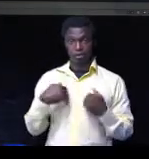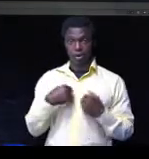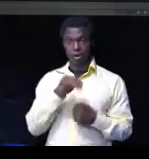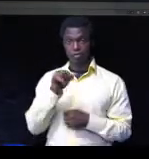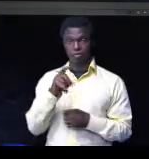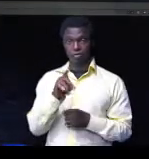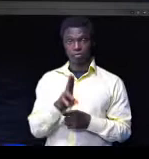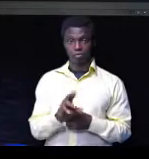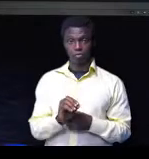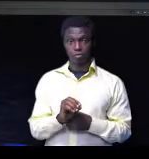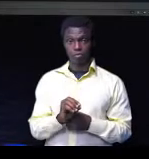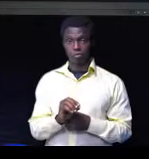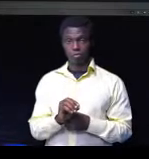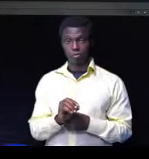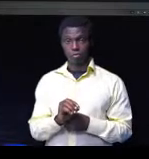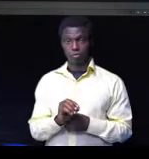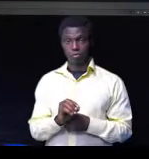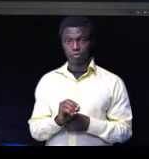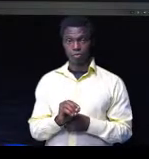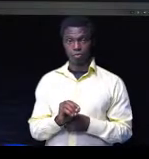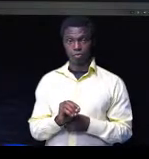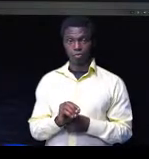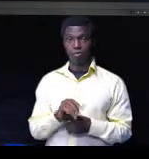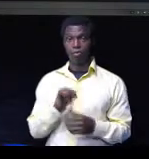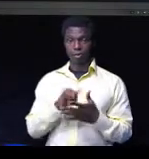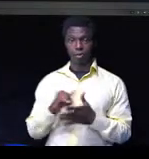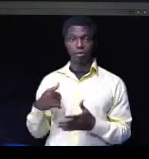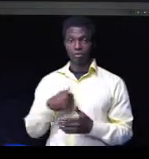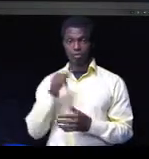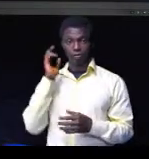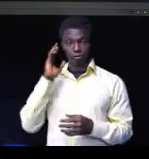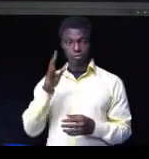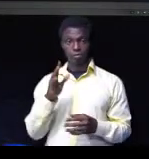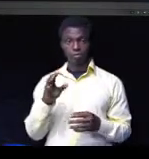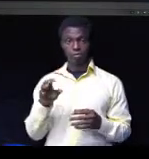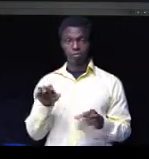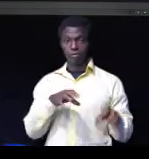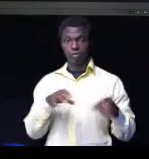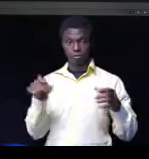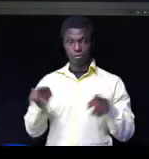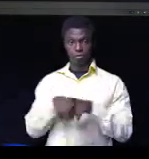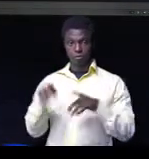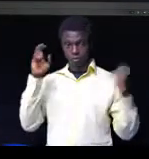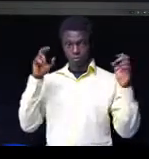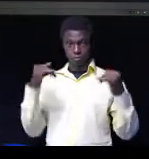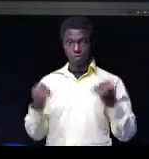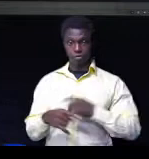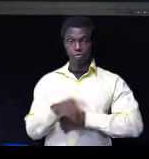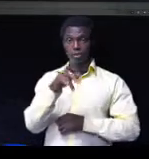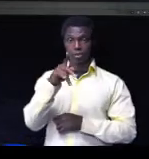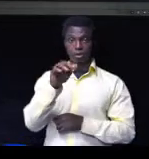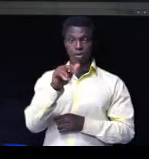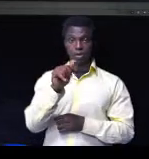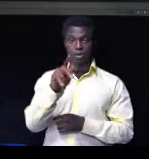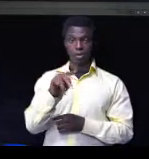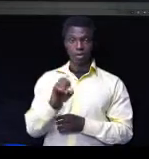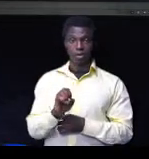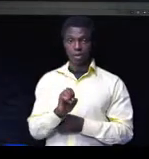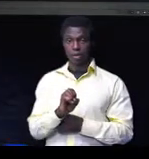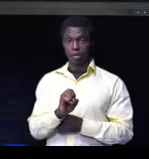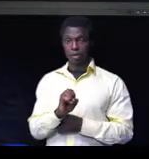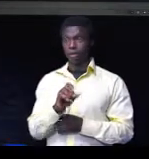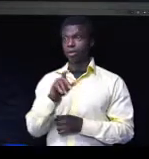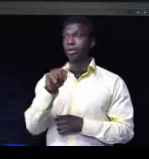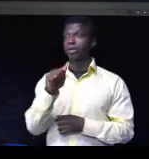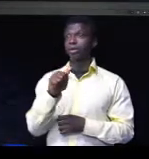here we have judo that we are treating as a topic today. We have karate and we have jiu-jitsu,